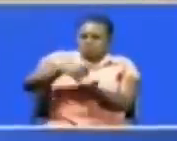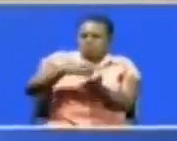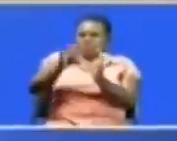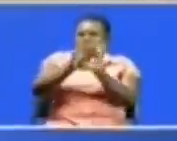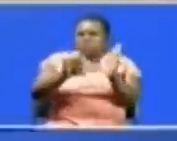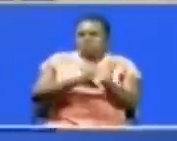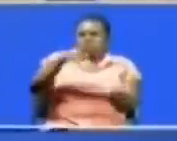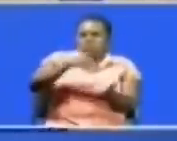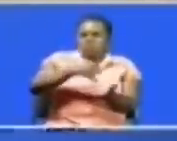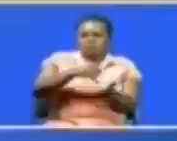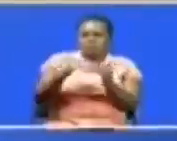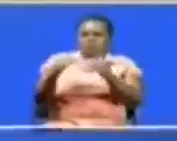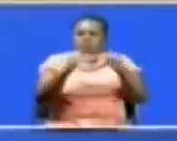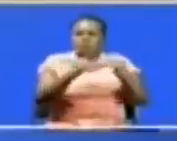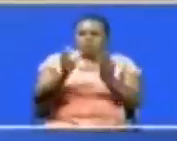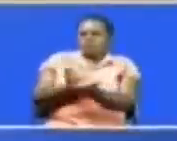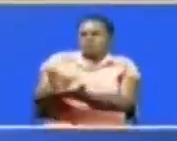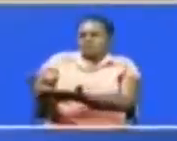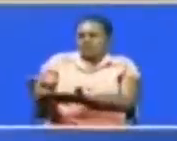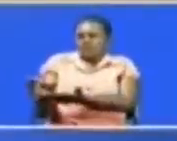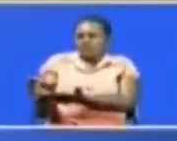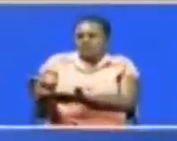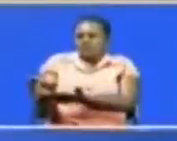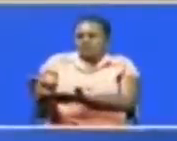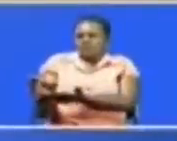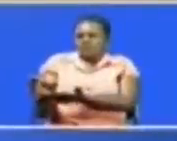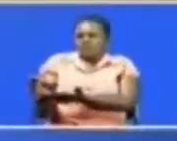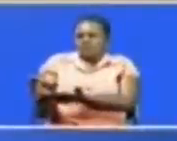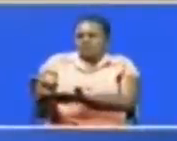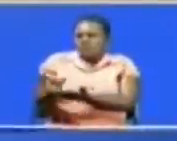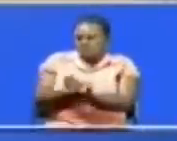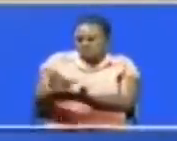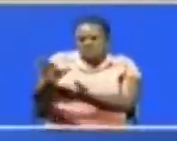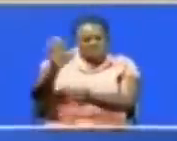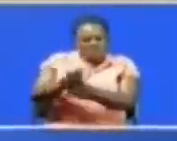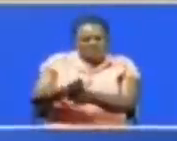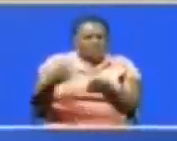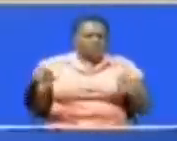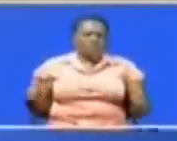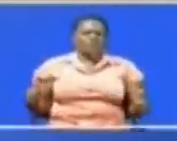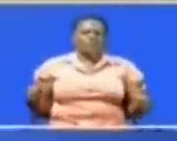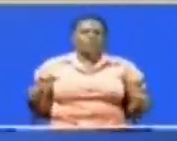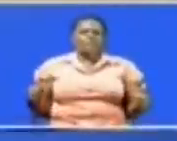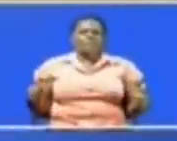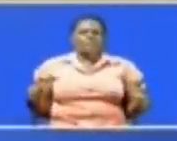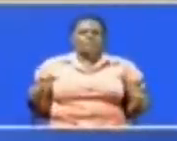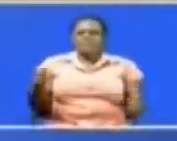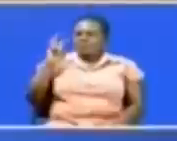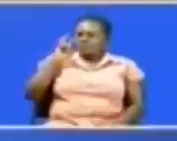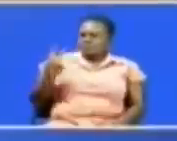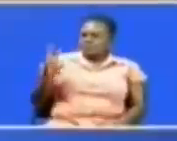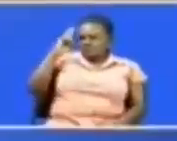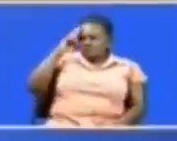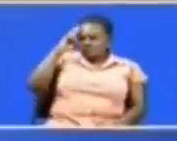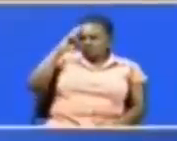brought in what we call an equalization fund. Of course, it has not been funded as much as we had hoped it would have. And if you look at the reasoning